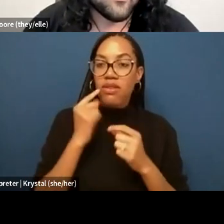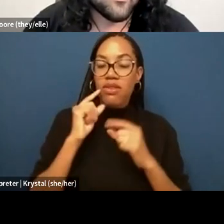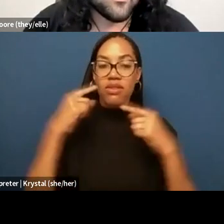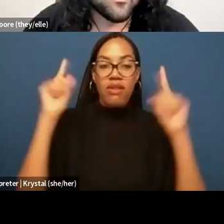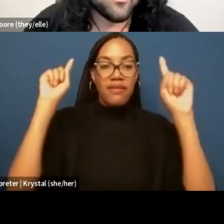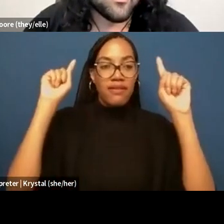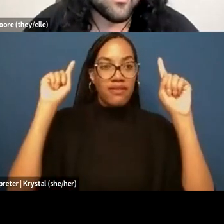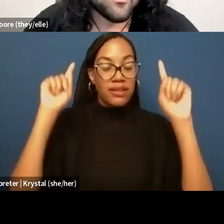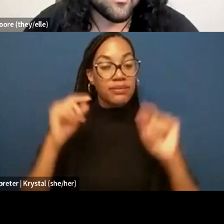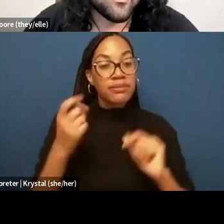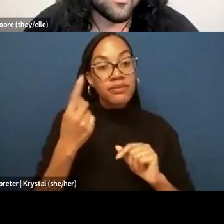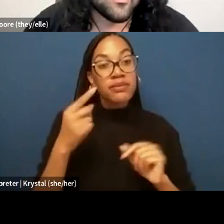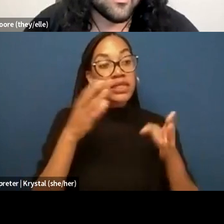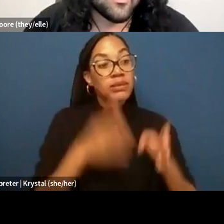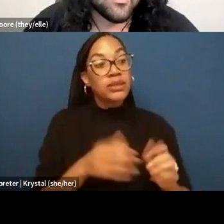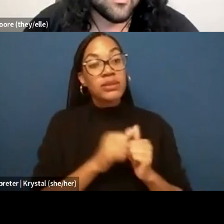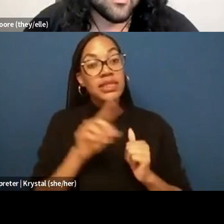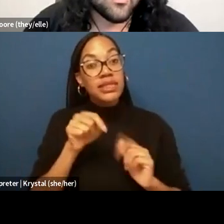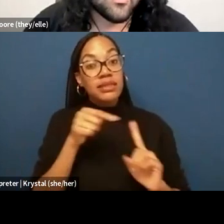person with a disability